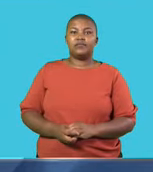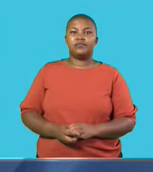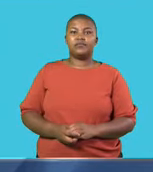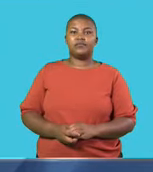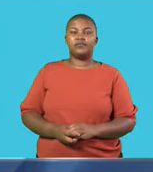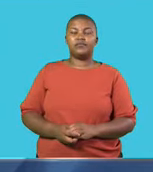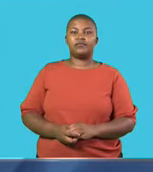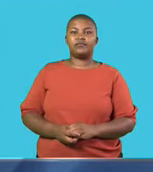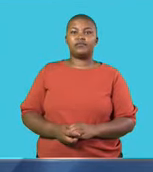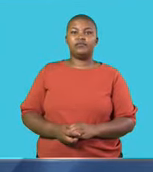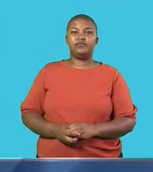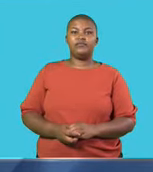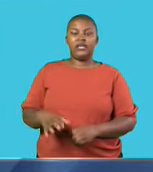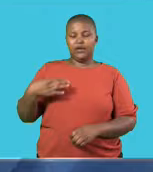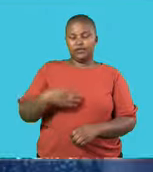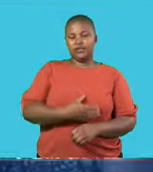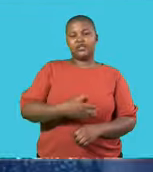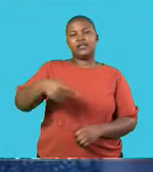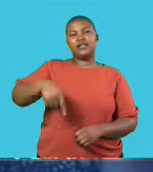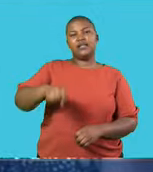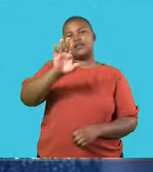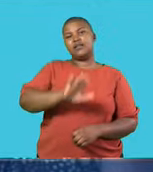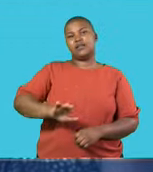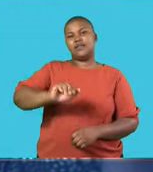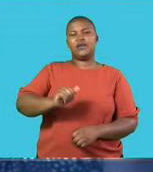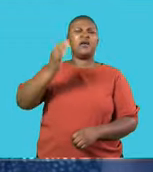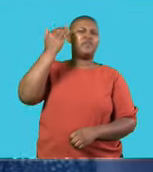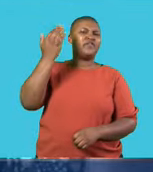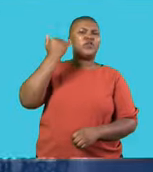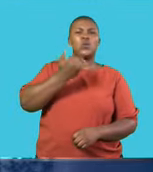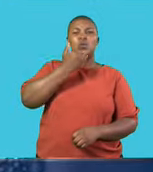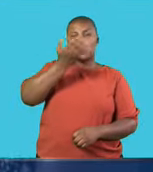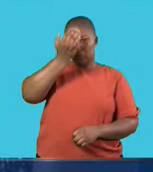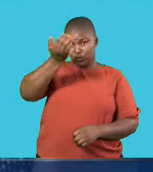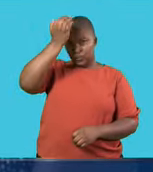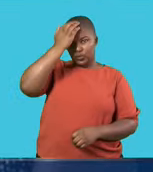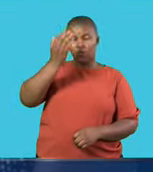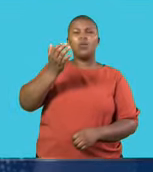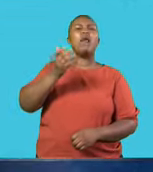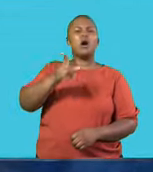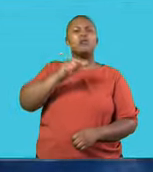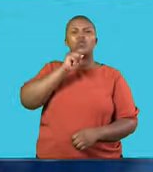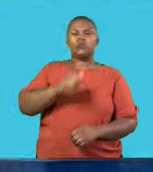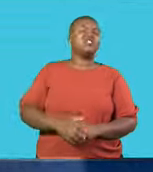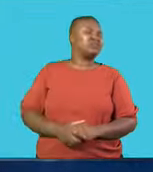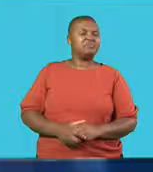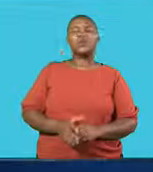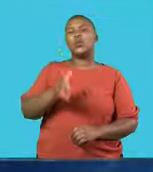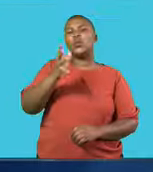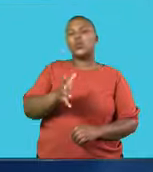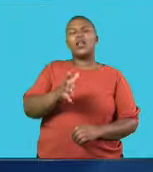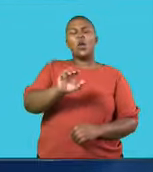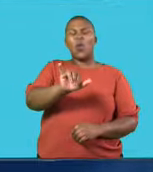Motlatsamo presidente wa mehleng wa Afrika Borwa eleng Jacob Zuma o bile le seboka sa boraditaba seneng se tshwaretse holong ya